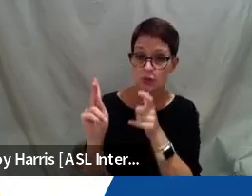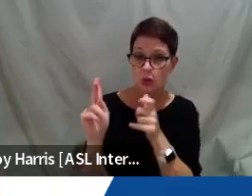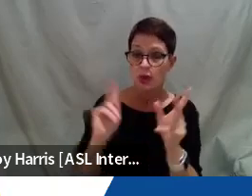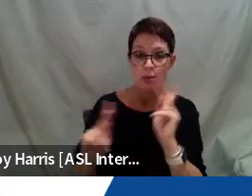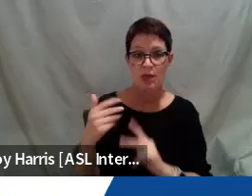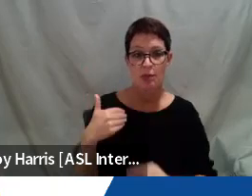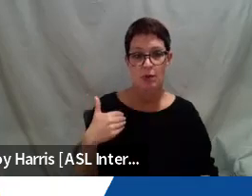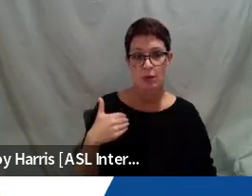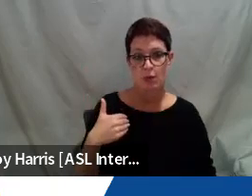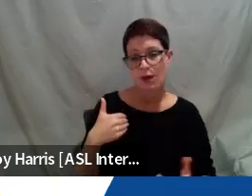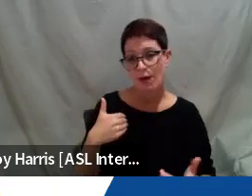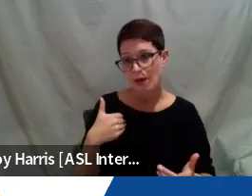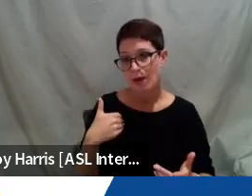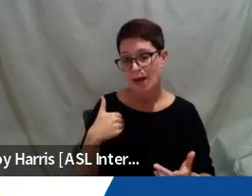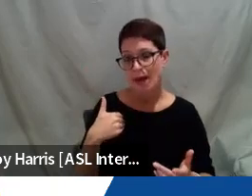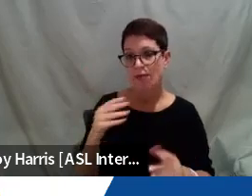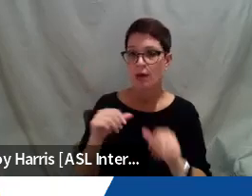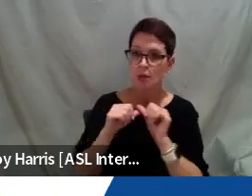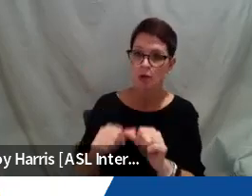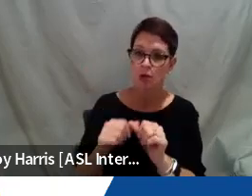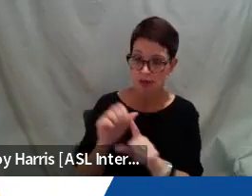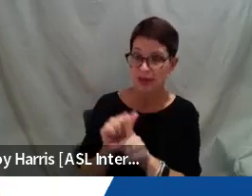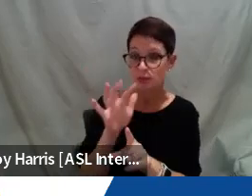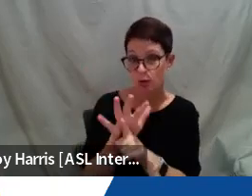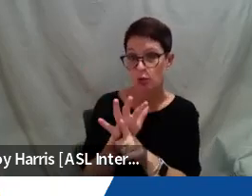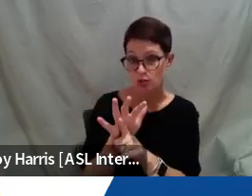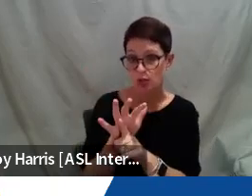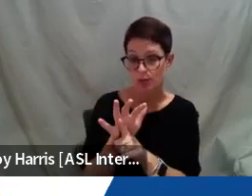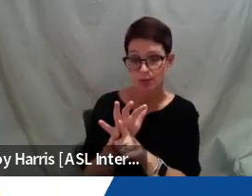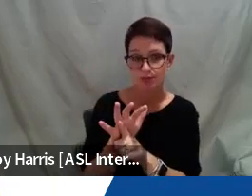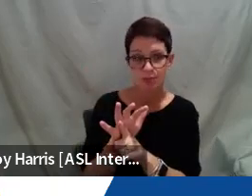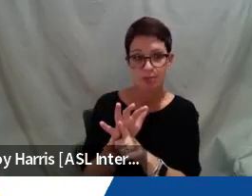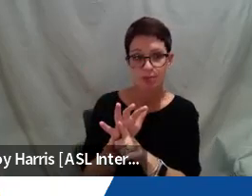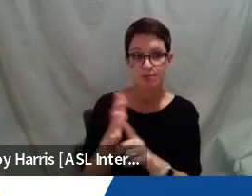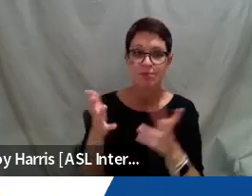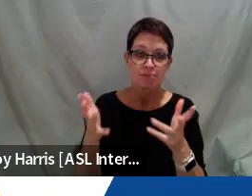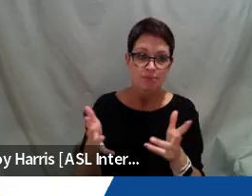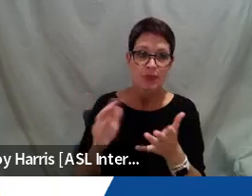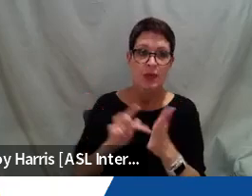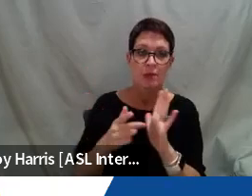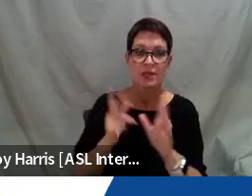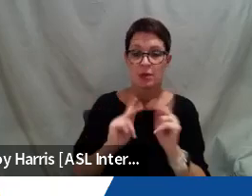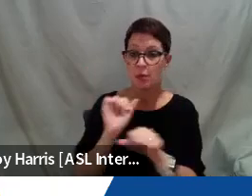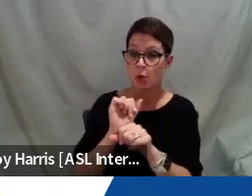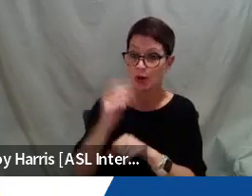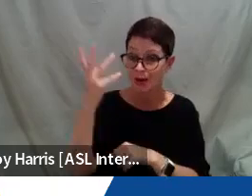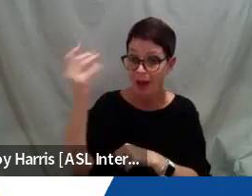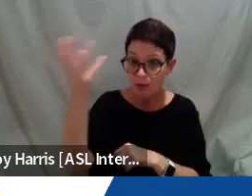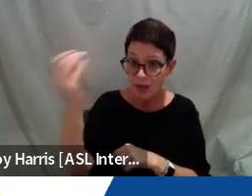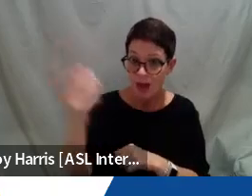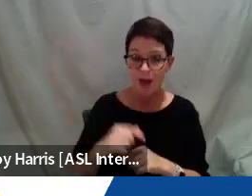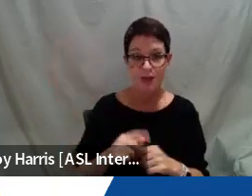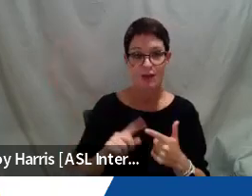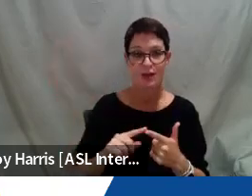have prolonged exposure. And so that includes people who work outside,